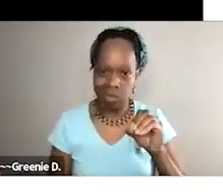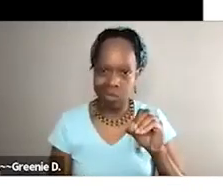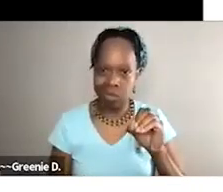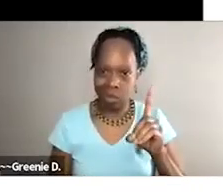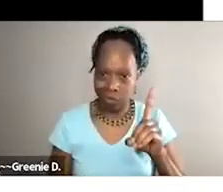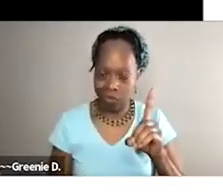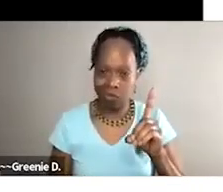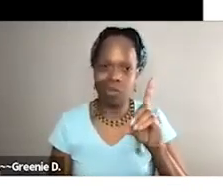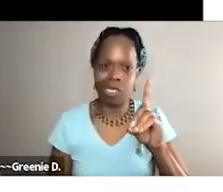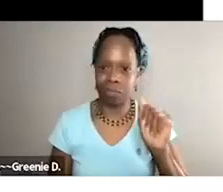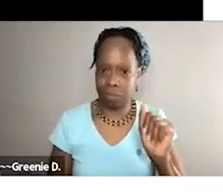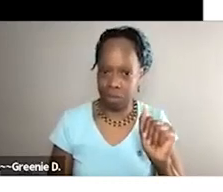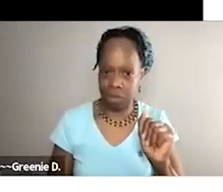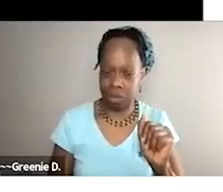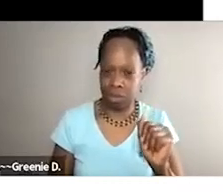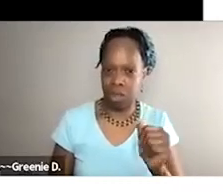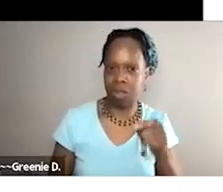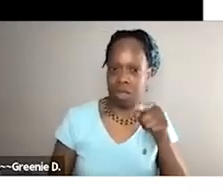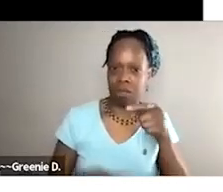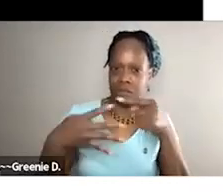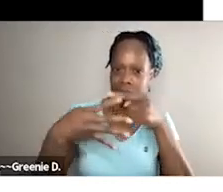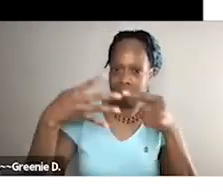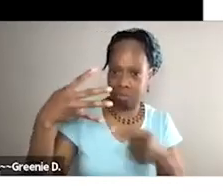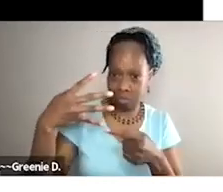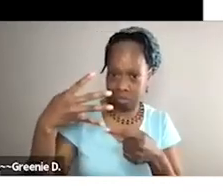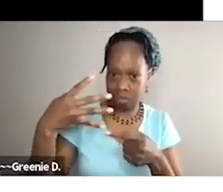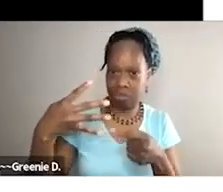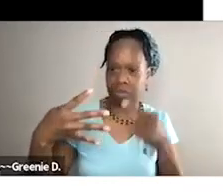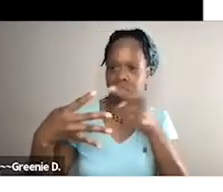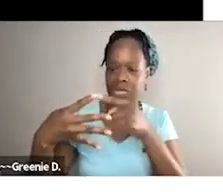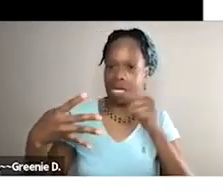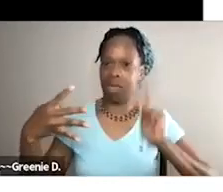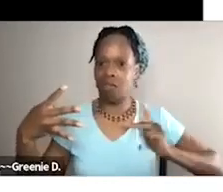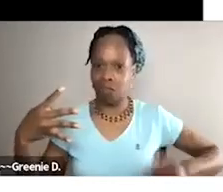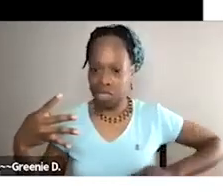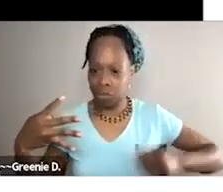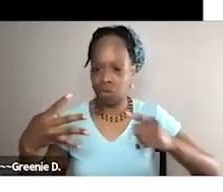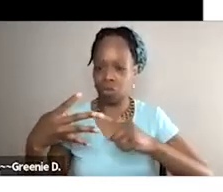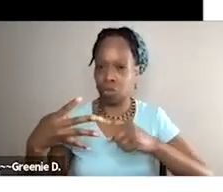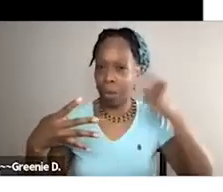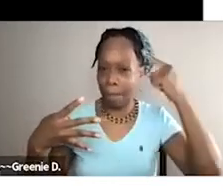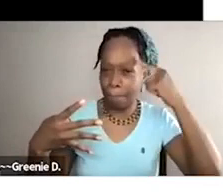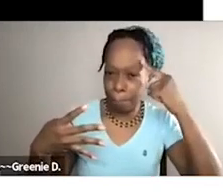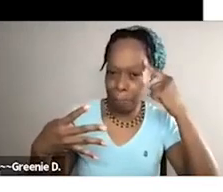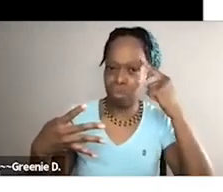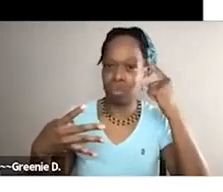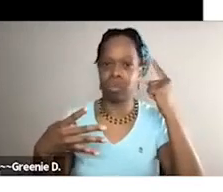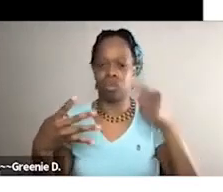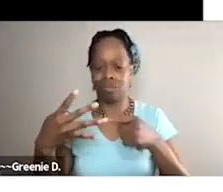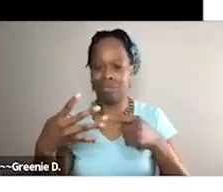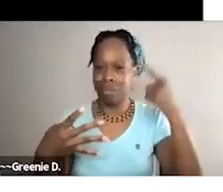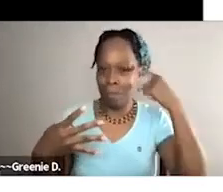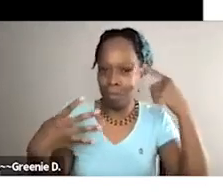are all very common types. And there can also be overlaps within these types, within even a single